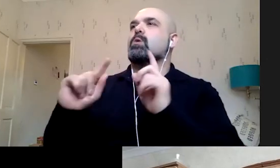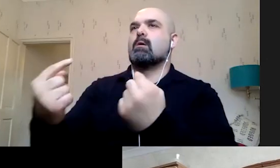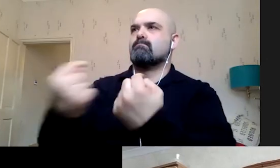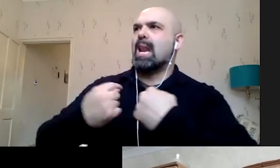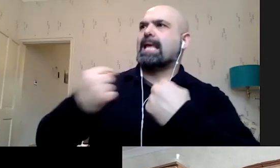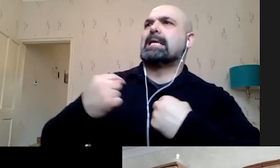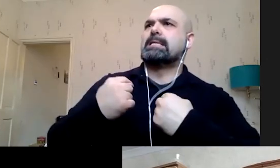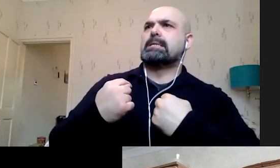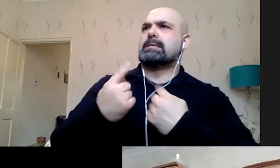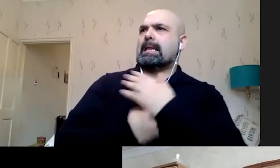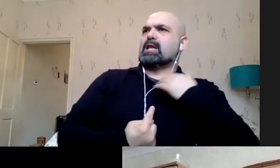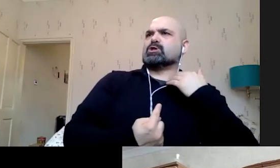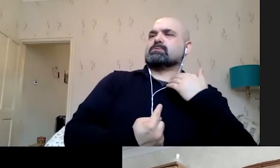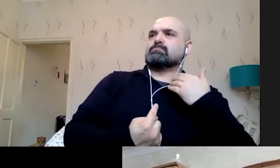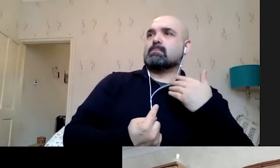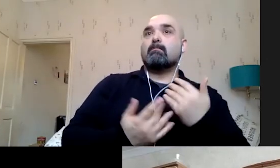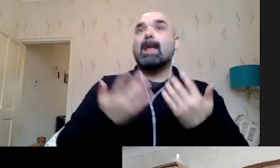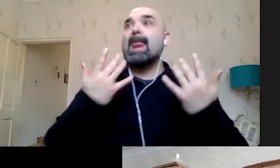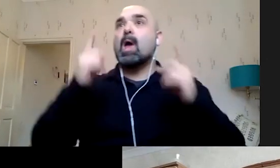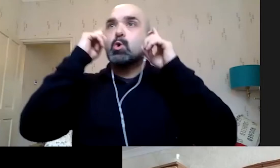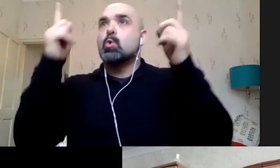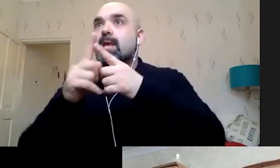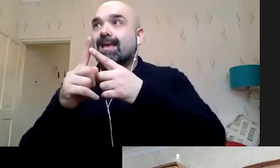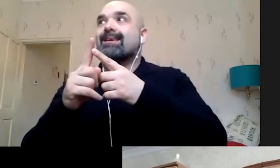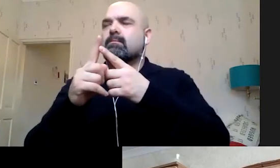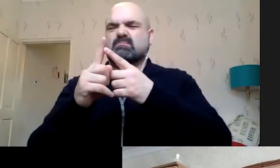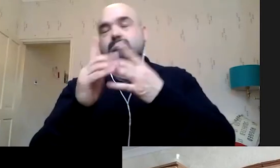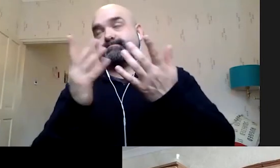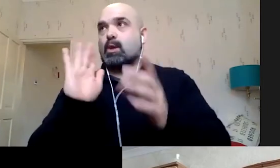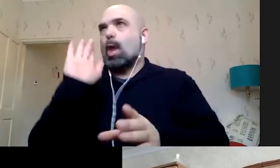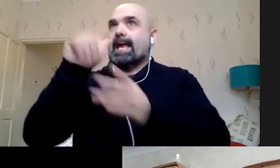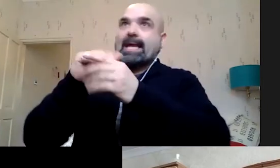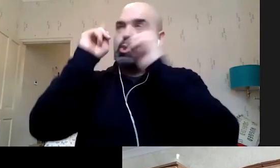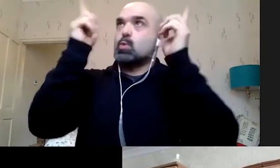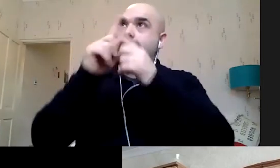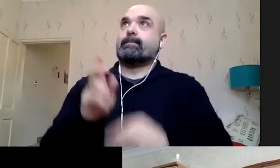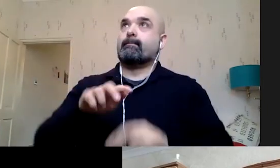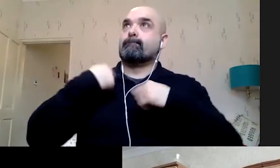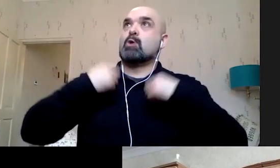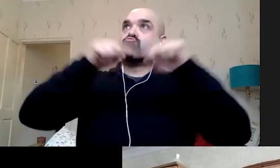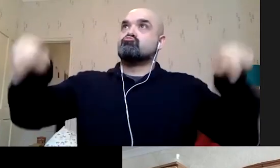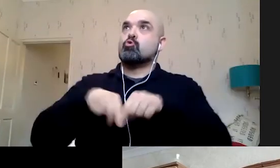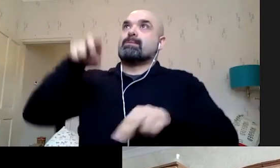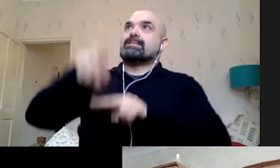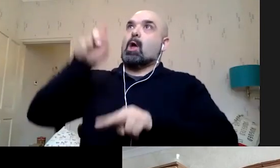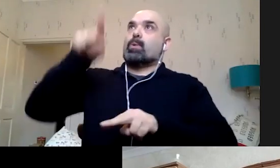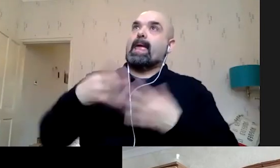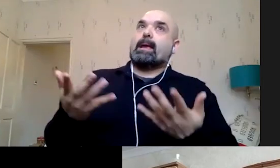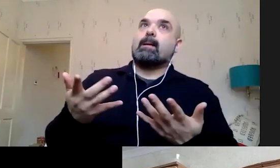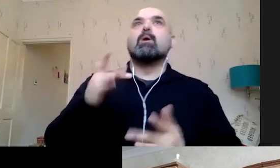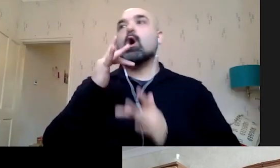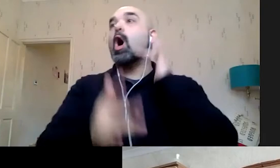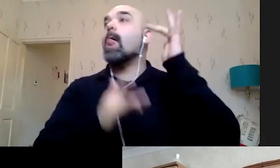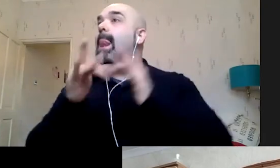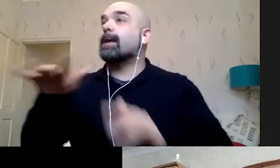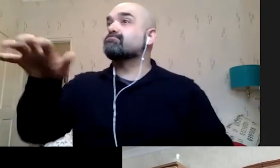like that. But now I've been in uni, not that I've actually been in uni because I've been sat in my room all day, but from the online spaces that I've